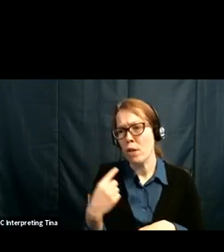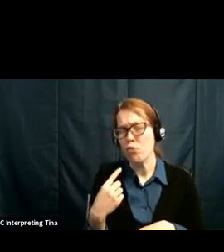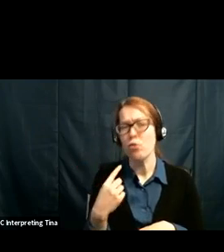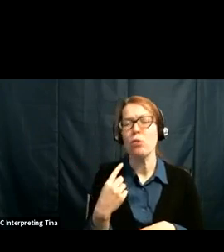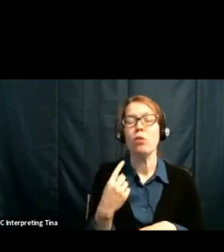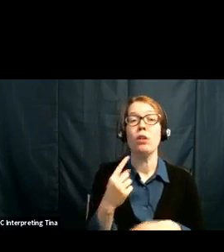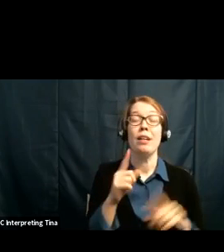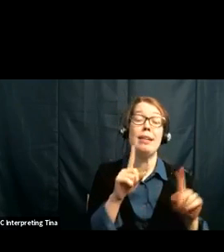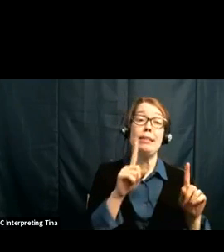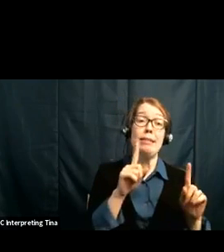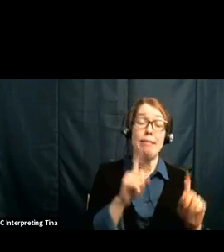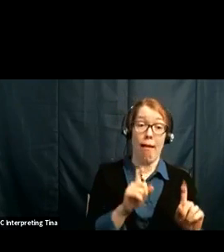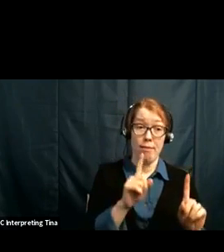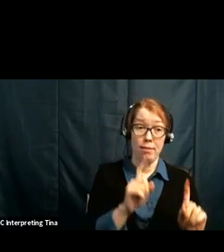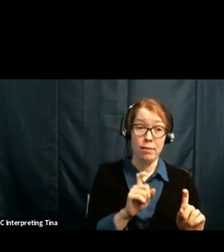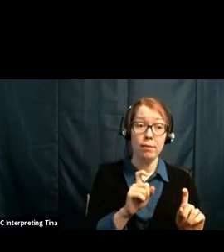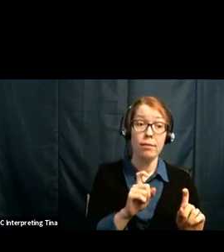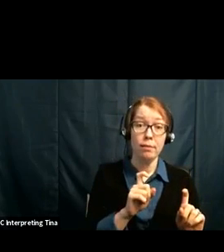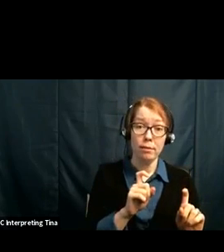Testing